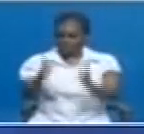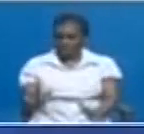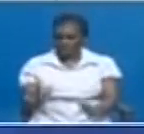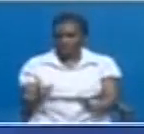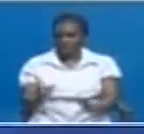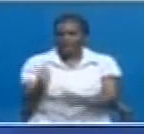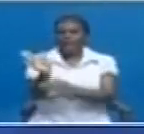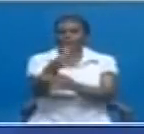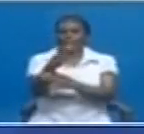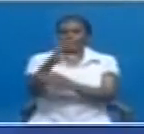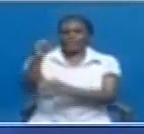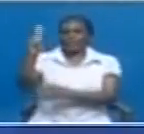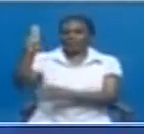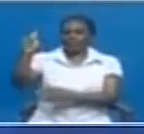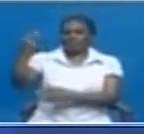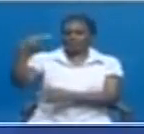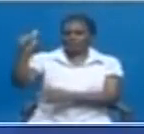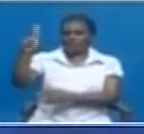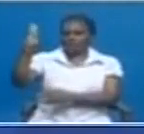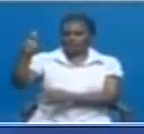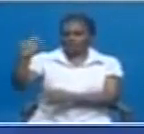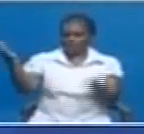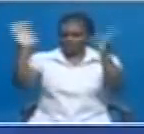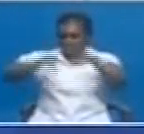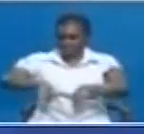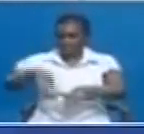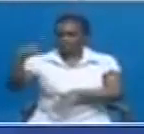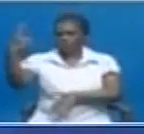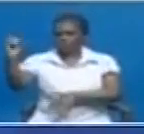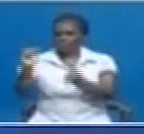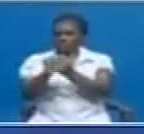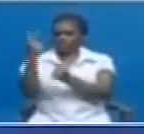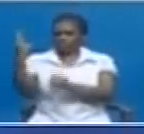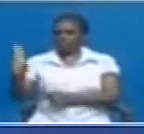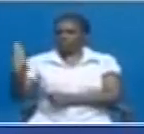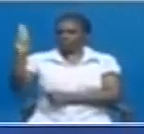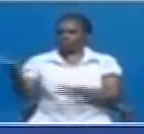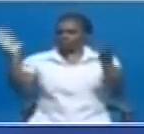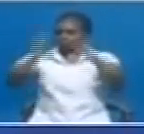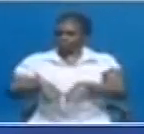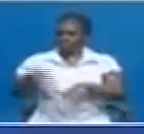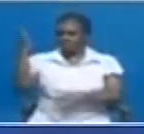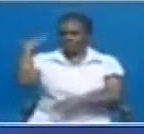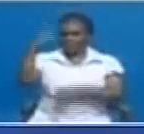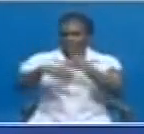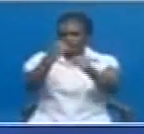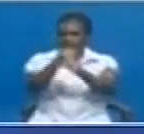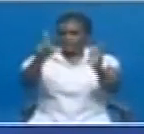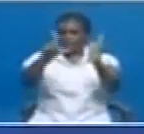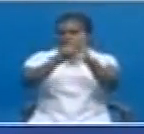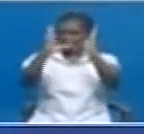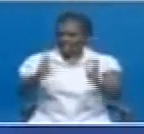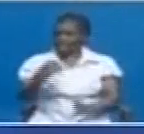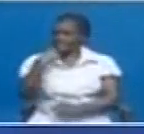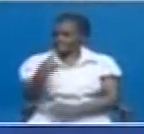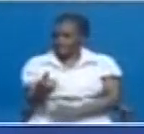of Ambassador Francis Mudhaura and Hussein Ali collapsed in 2012, while Kenyatta's was dropped last year. The lawyer claims